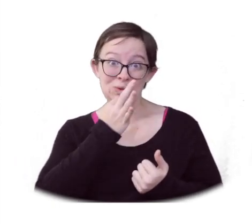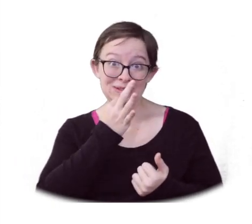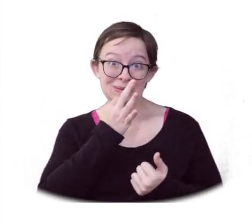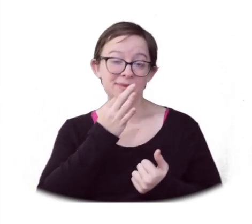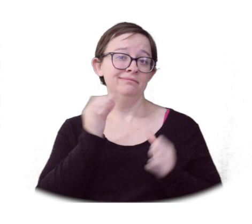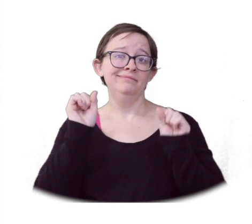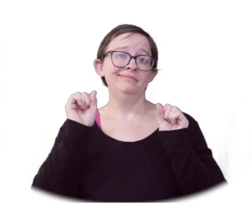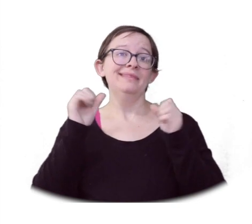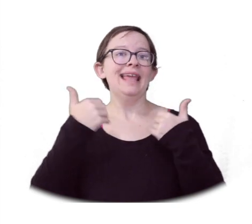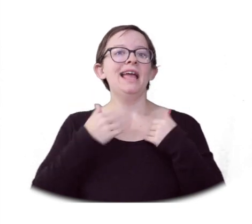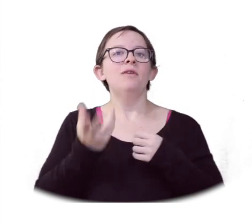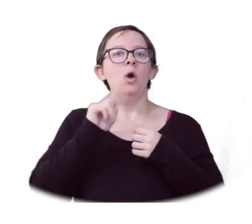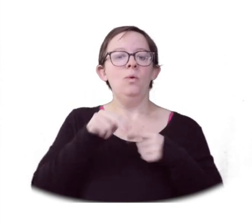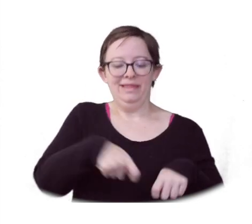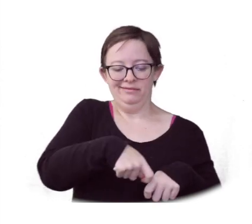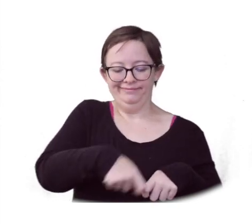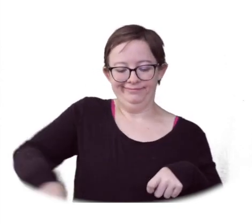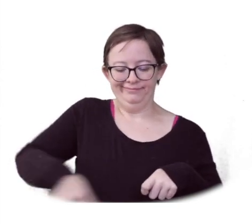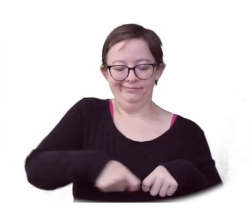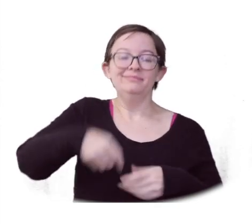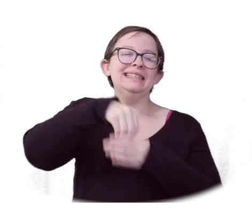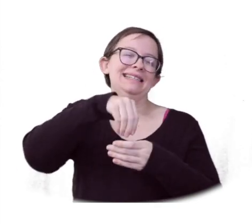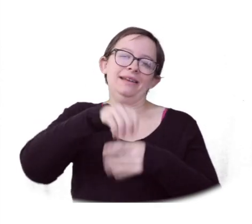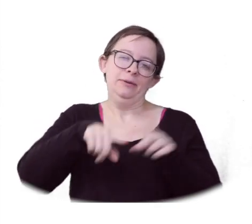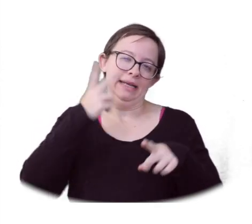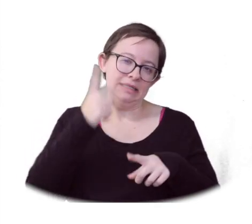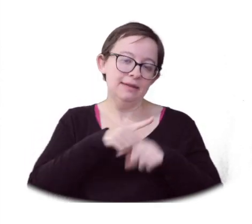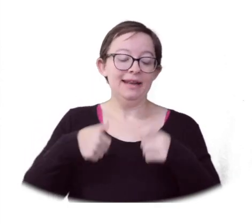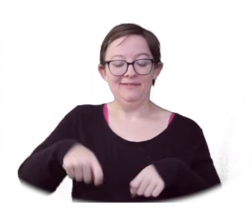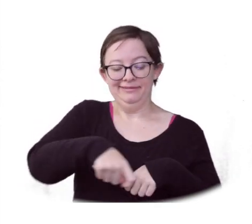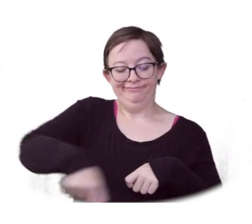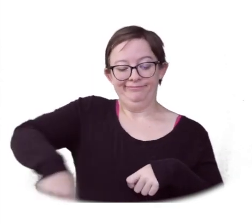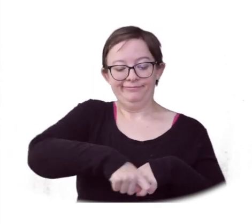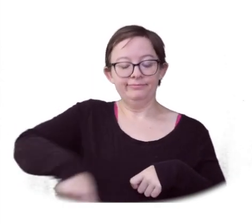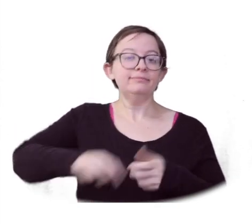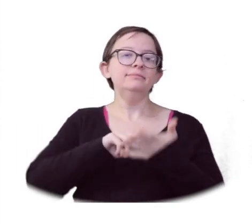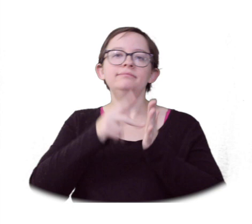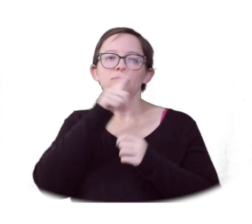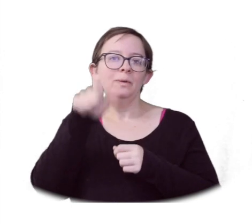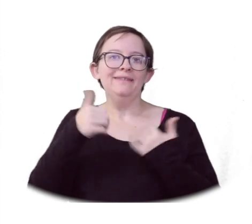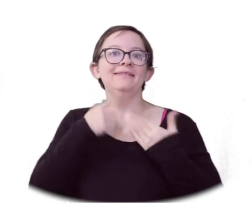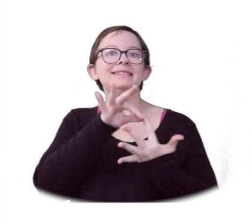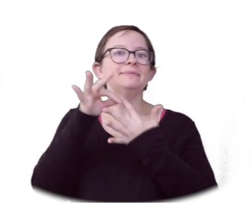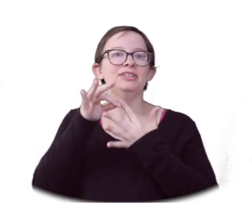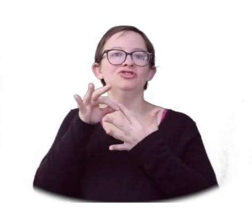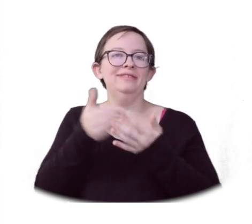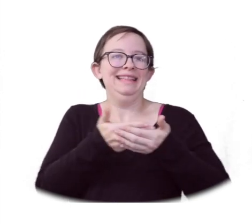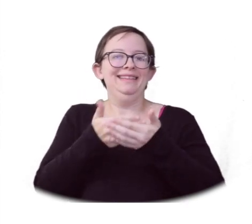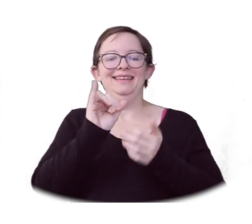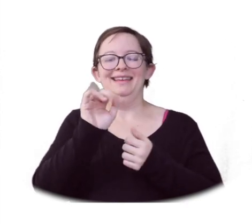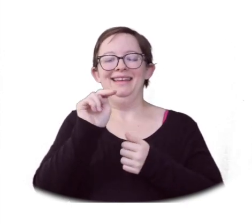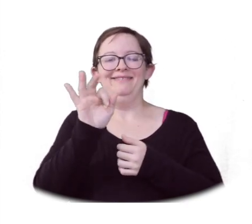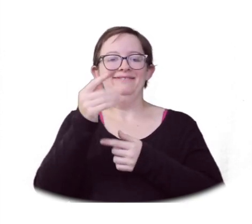2. We could use it. It has its own little zipper right on the inside. You can't see here, but it has a zipper, so you don't have to get a